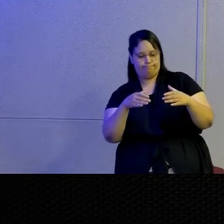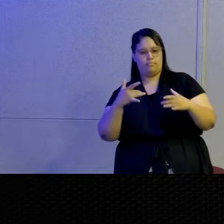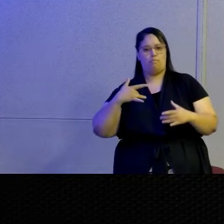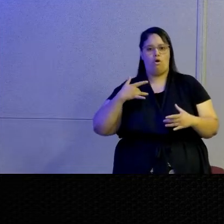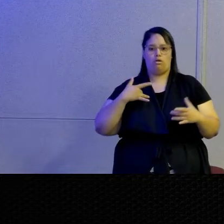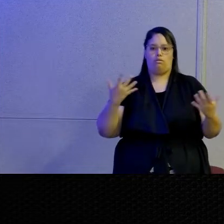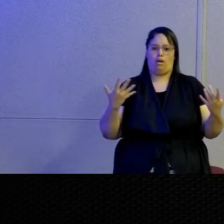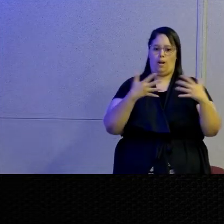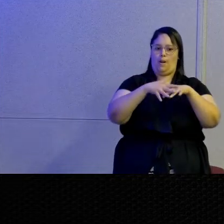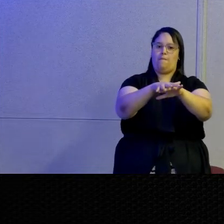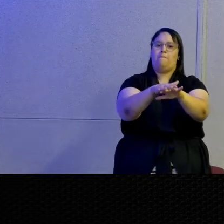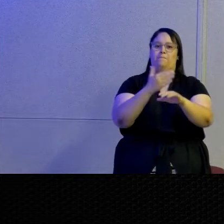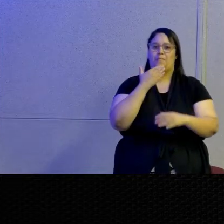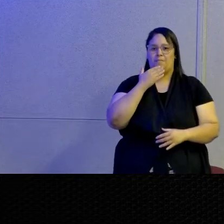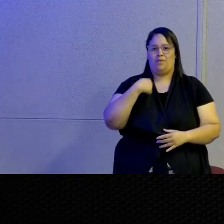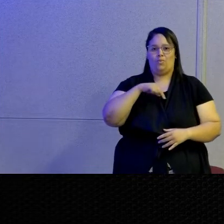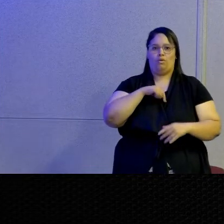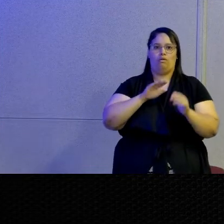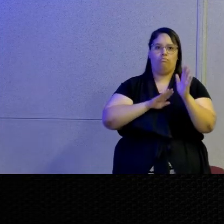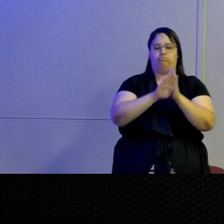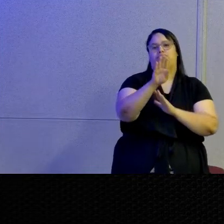cosmopolitanism takes us forward.